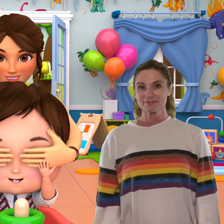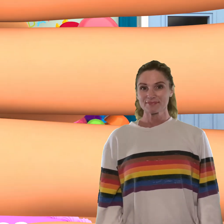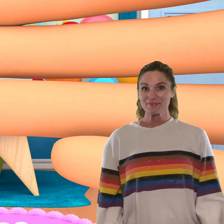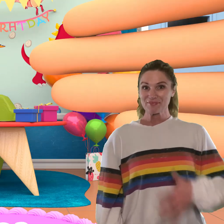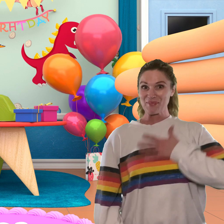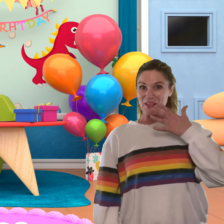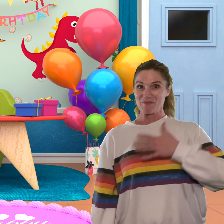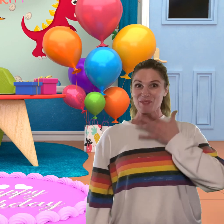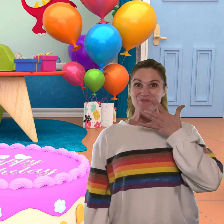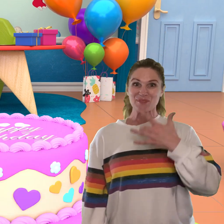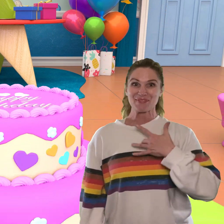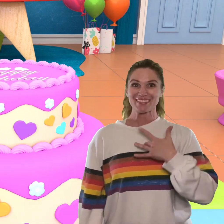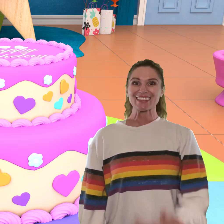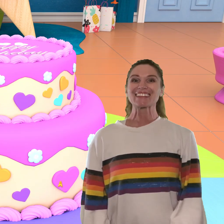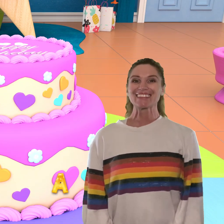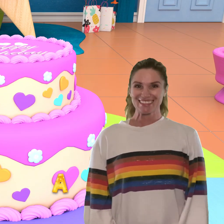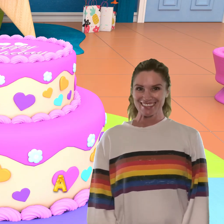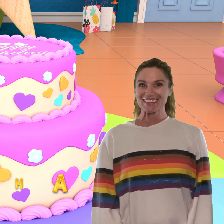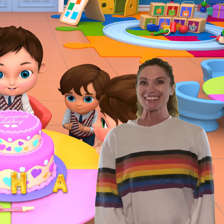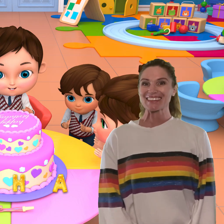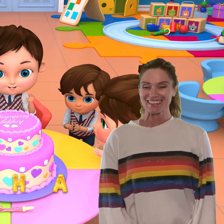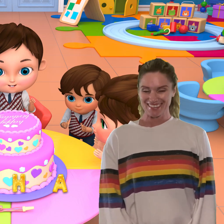happy birthday